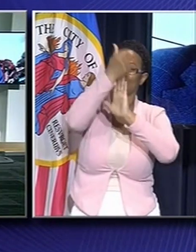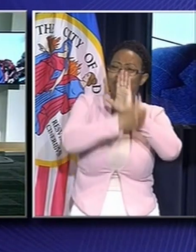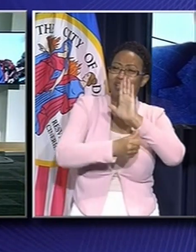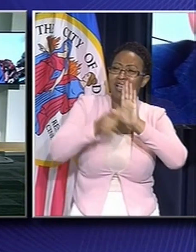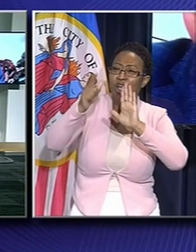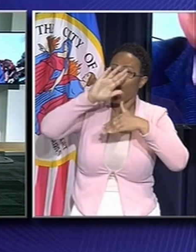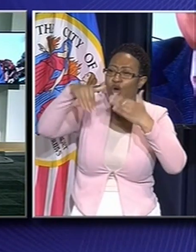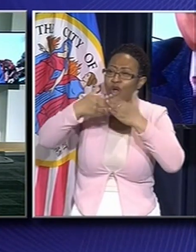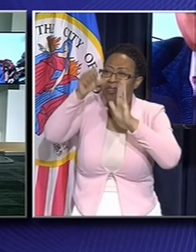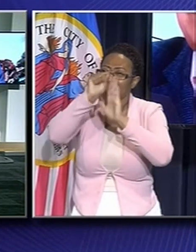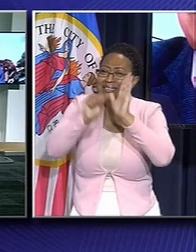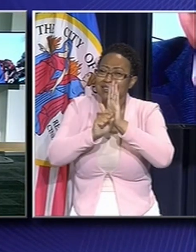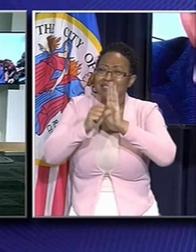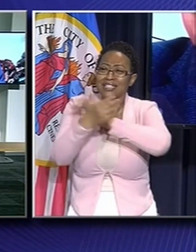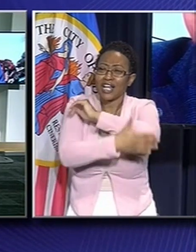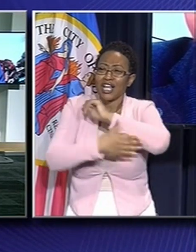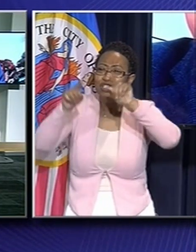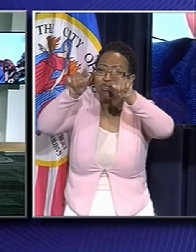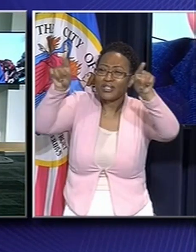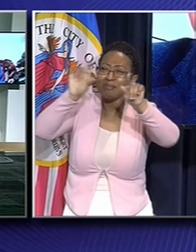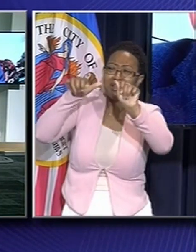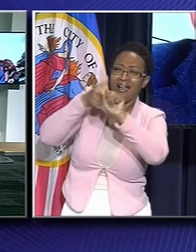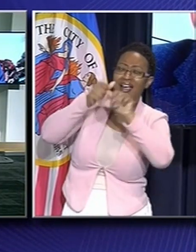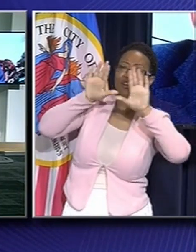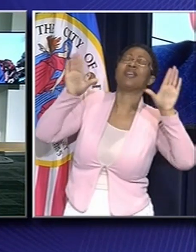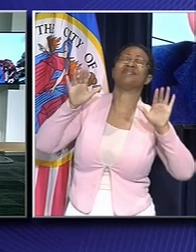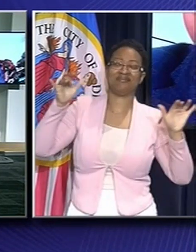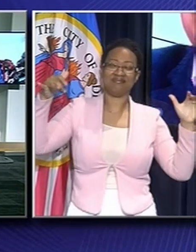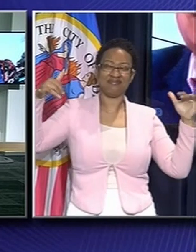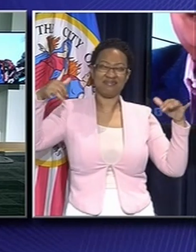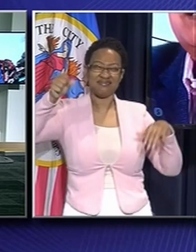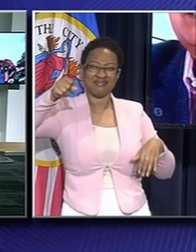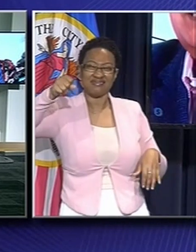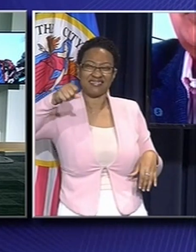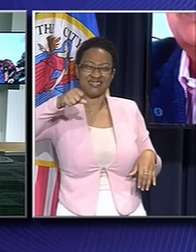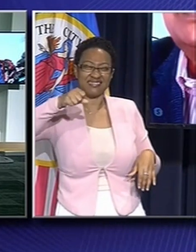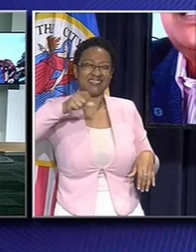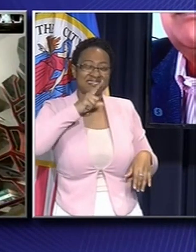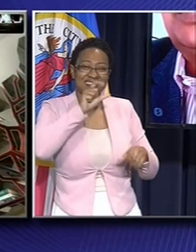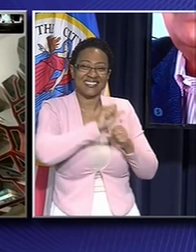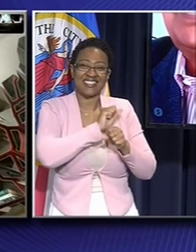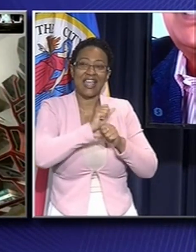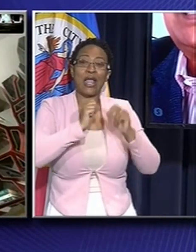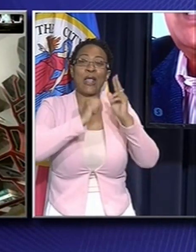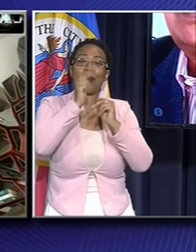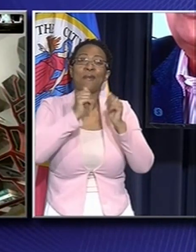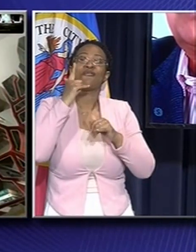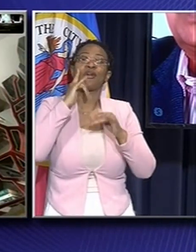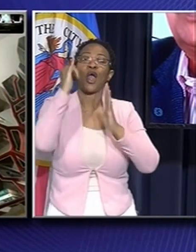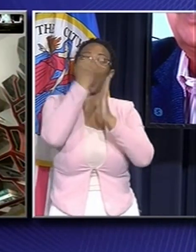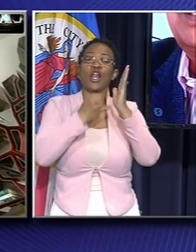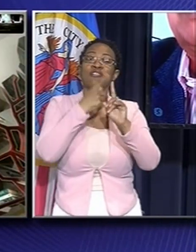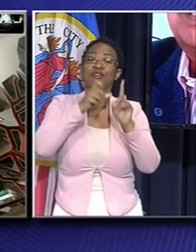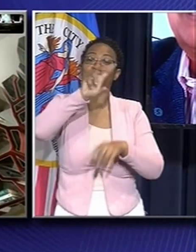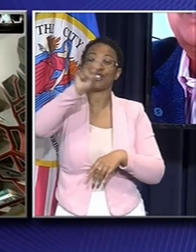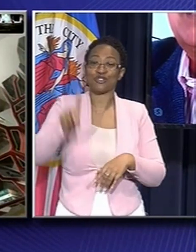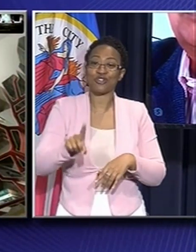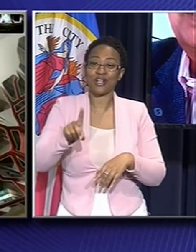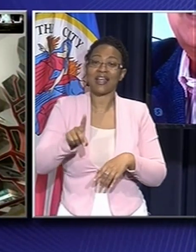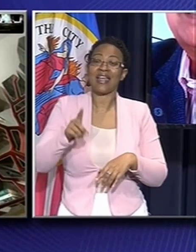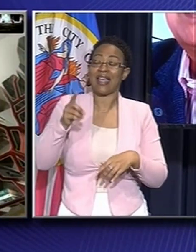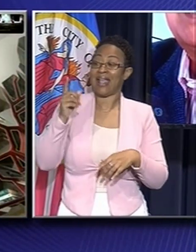all the states of the country up there. Yeah. Okay. That's right. This is actually built by an artist from Detroit in Miami in